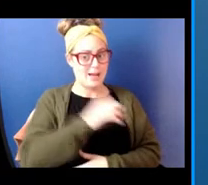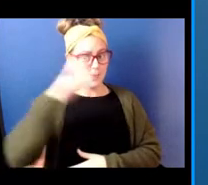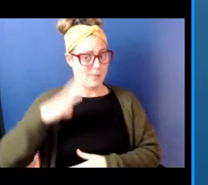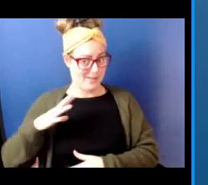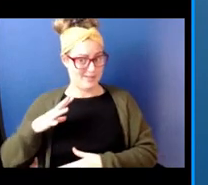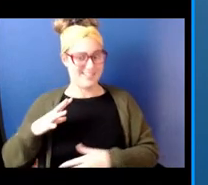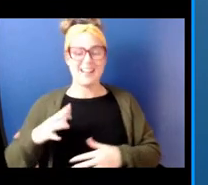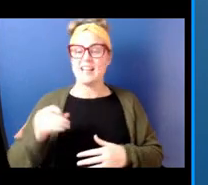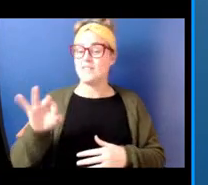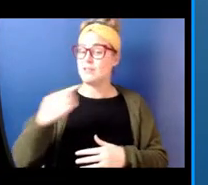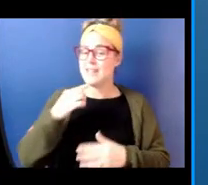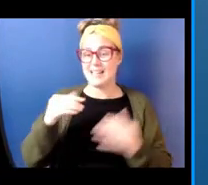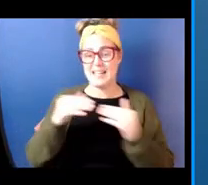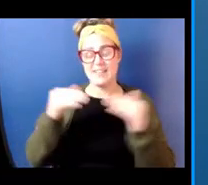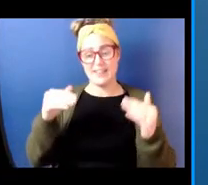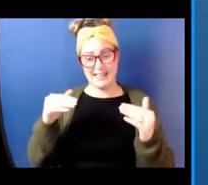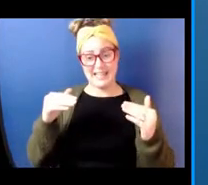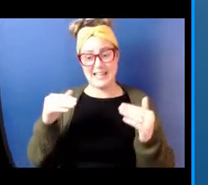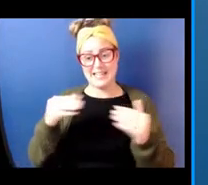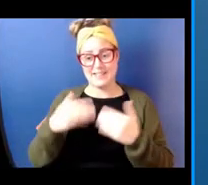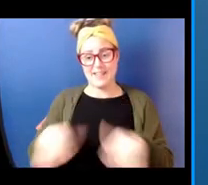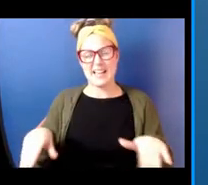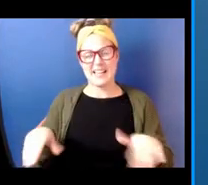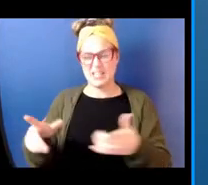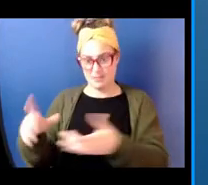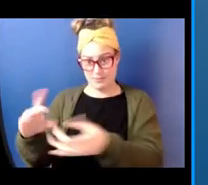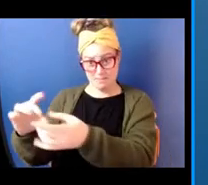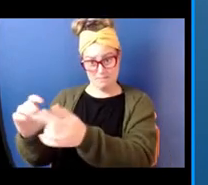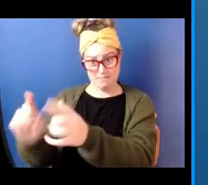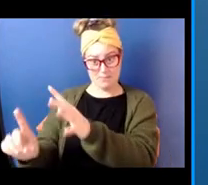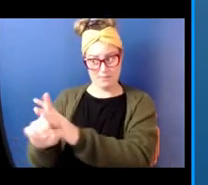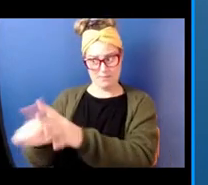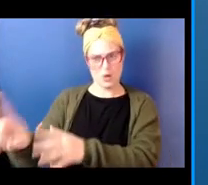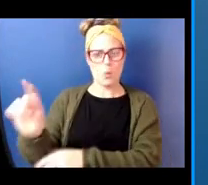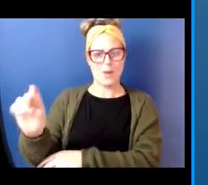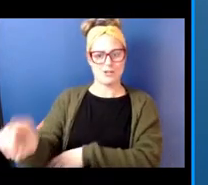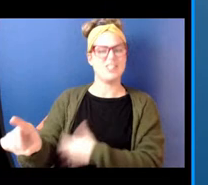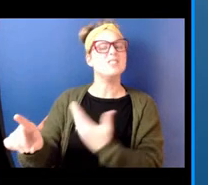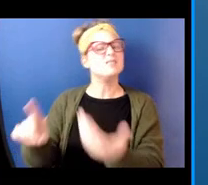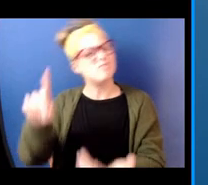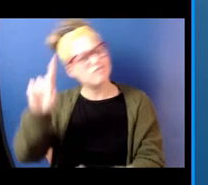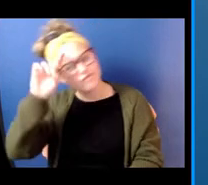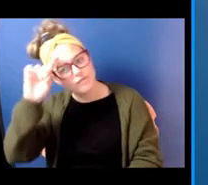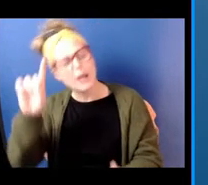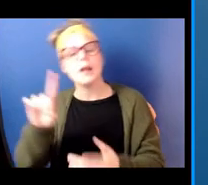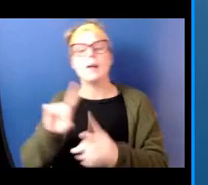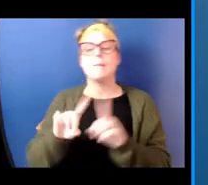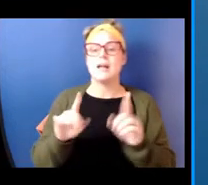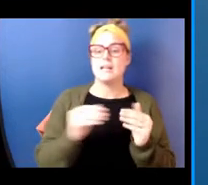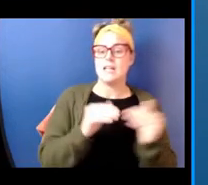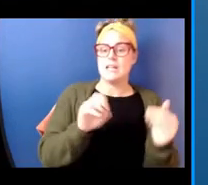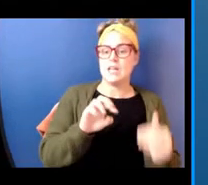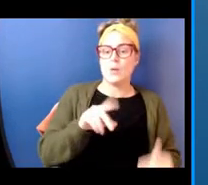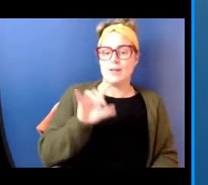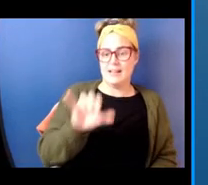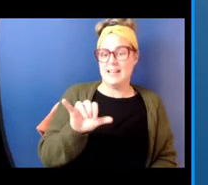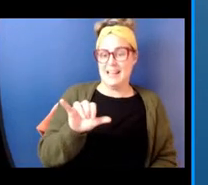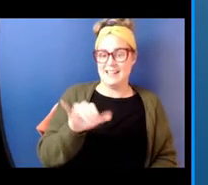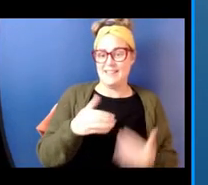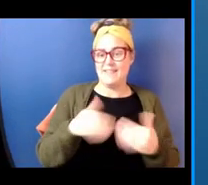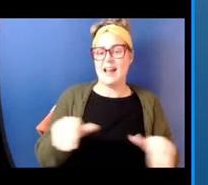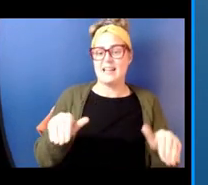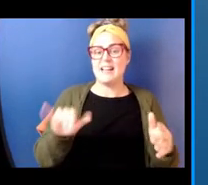the questions that you just raised but when we substitute equally divided we can refer back to our definitions a fine term yeah